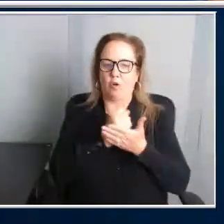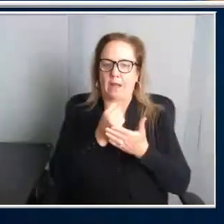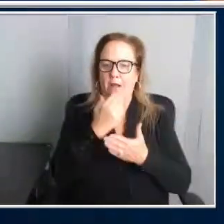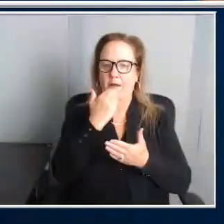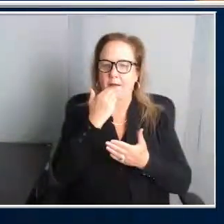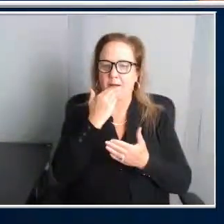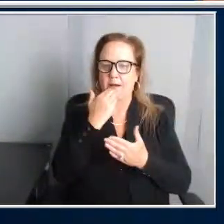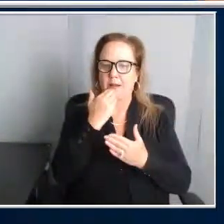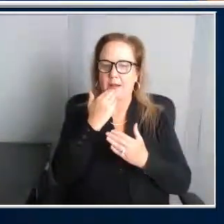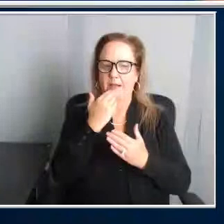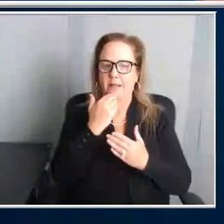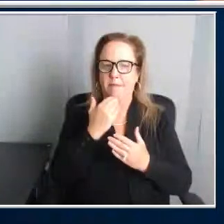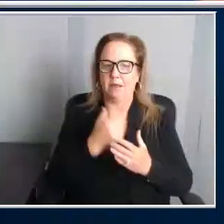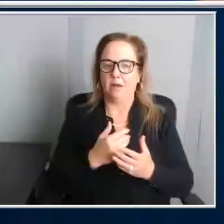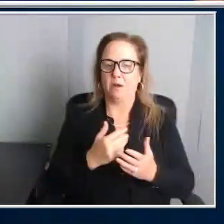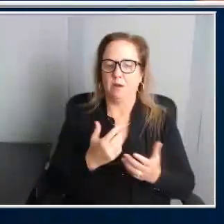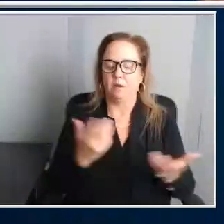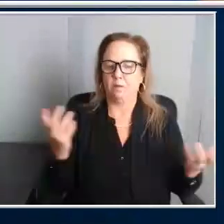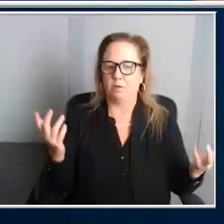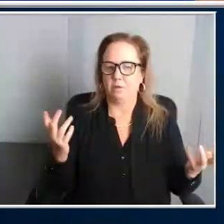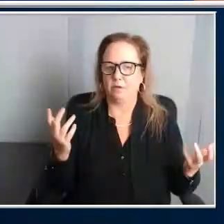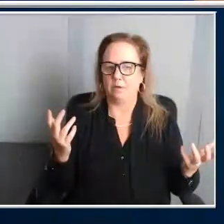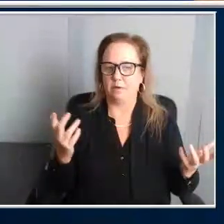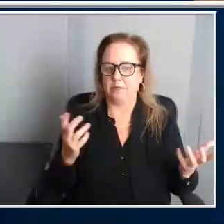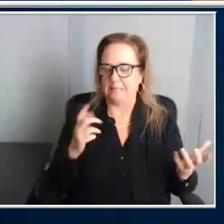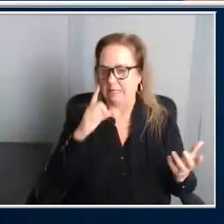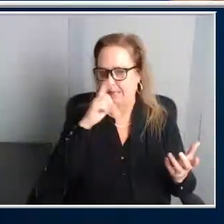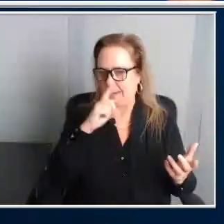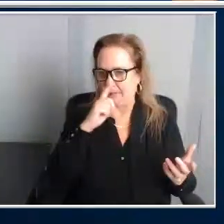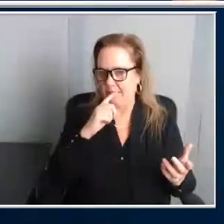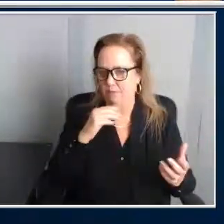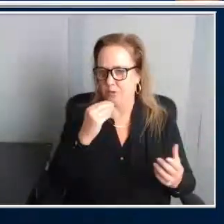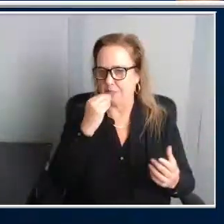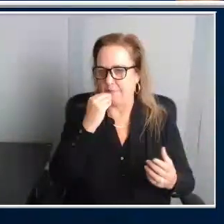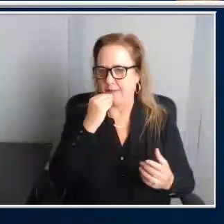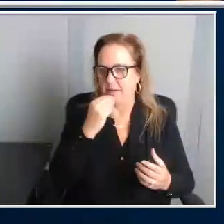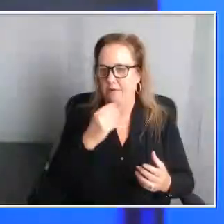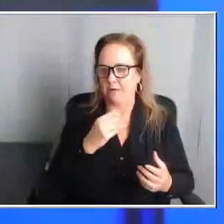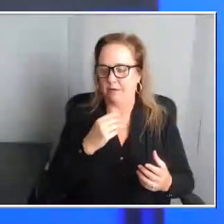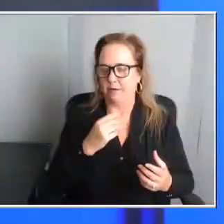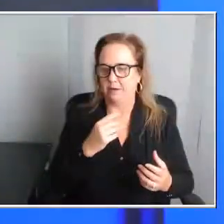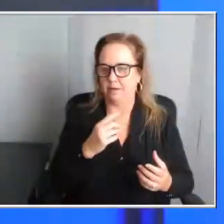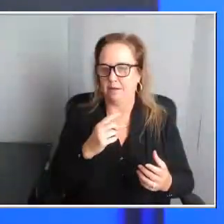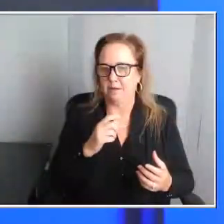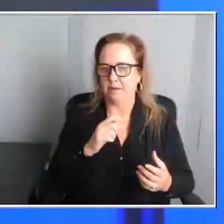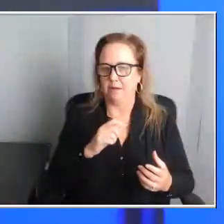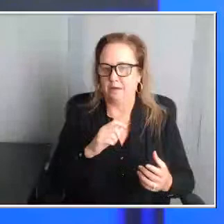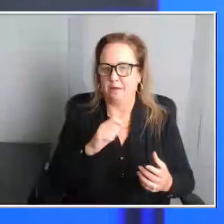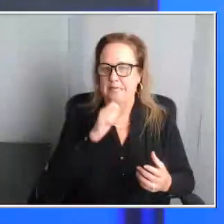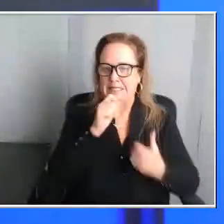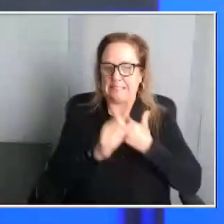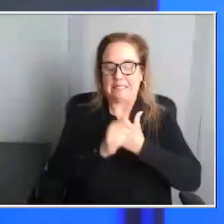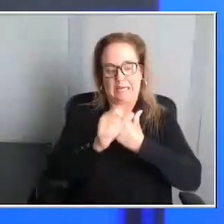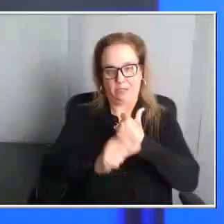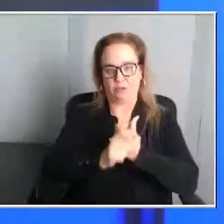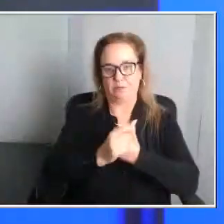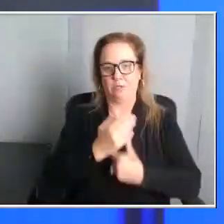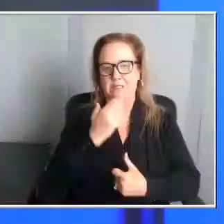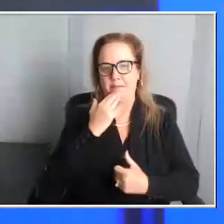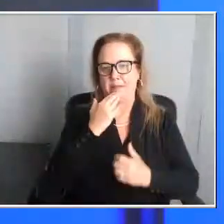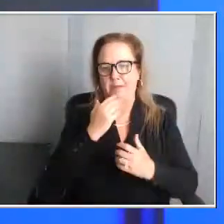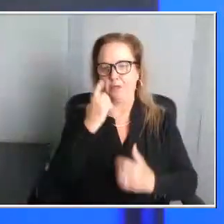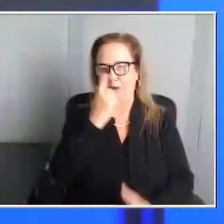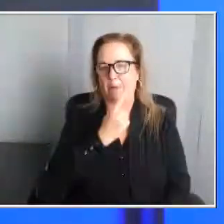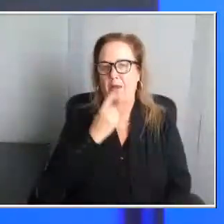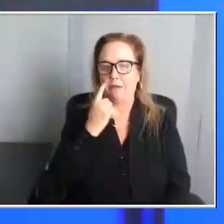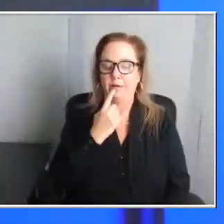to. Is that a myth that you need to put something in their mouth? Not only is it a myth, but it's dangerous. Okay.